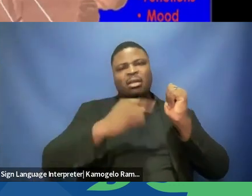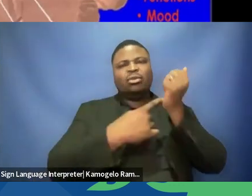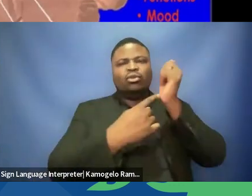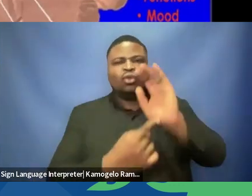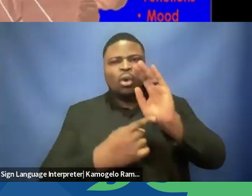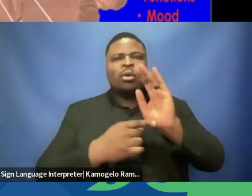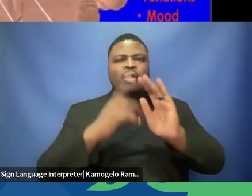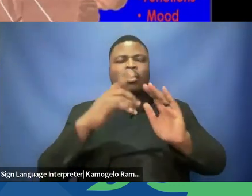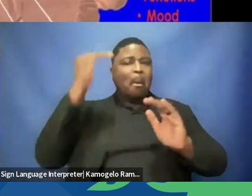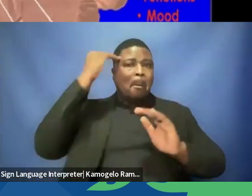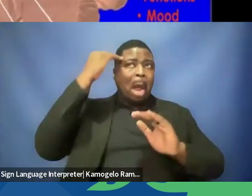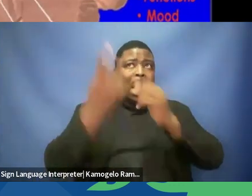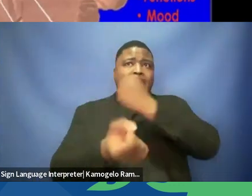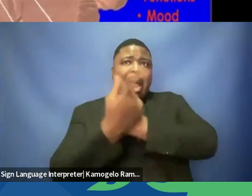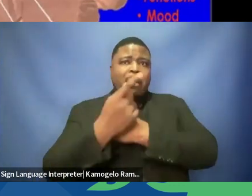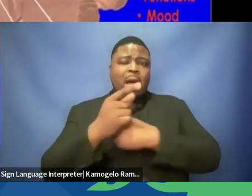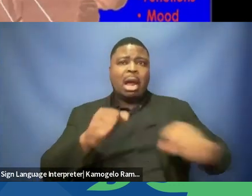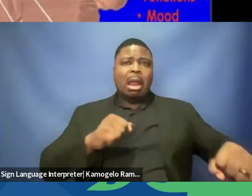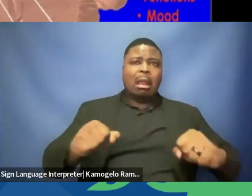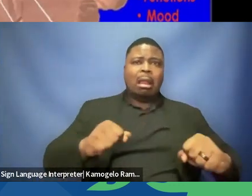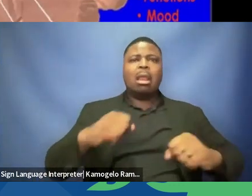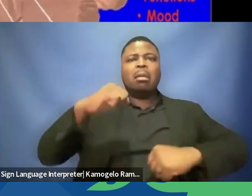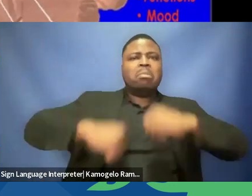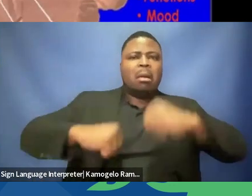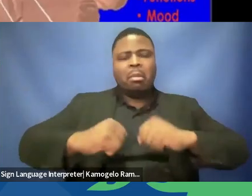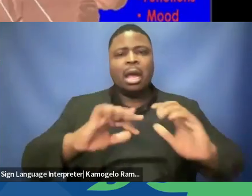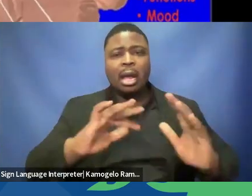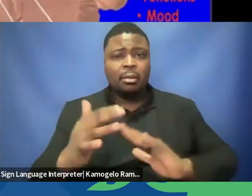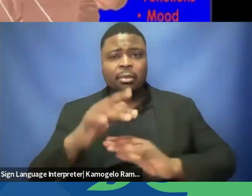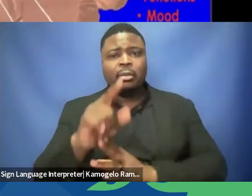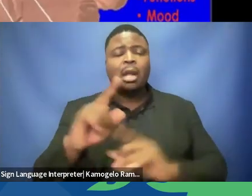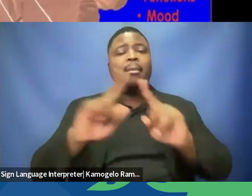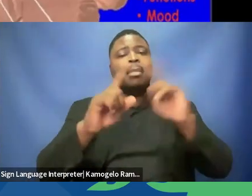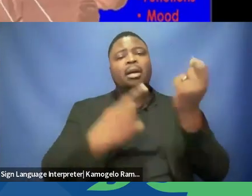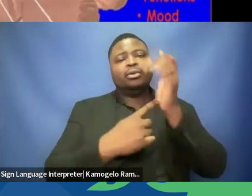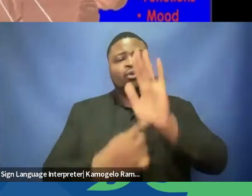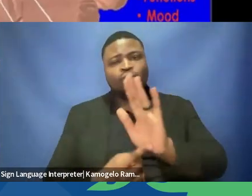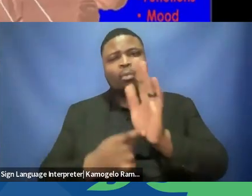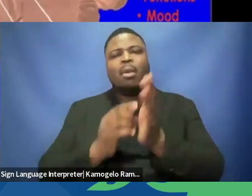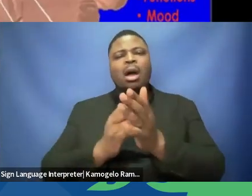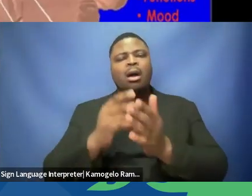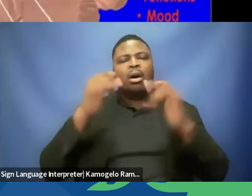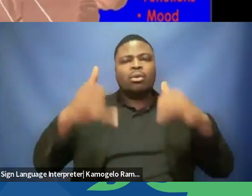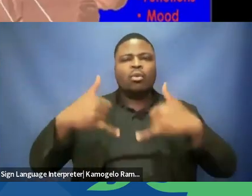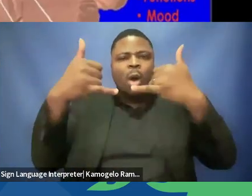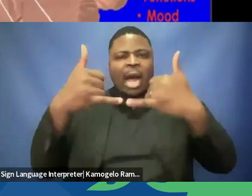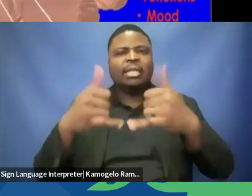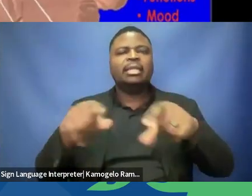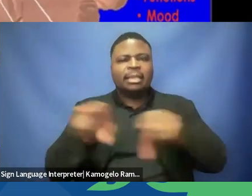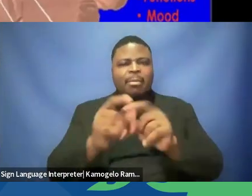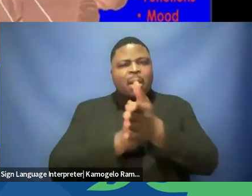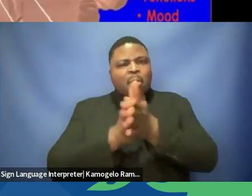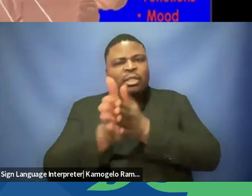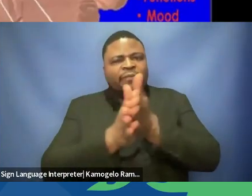of dopamine? It's about rewarding. It deals with rewarding and motivation. What this means is that whenever